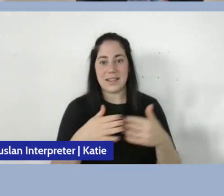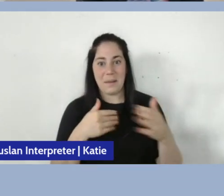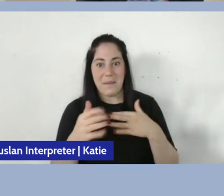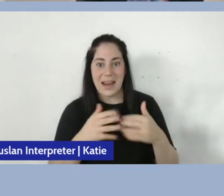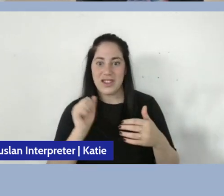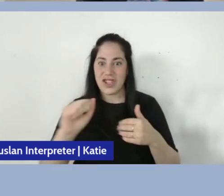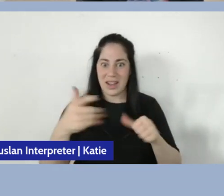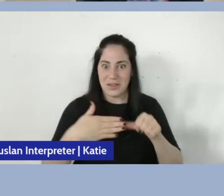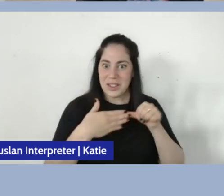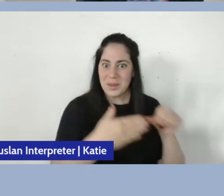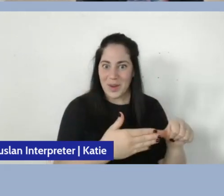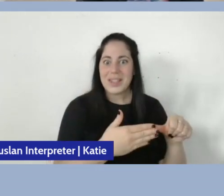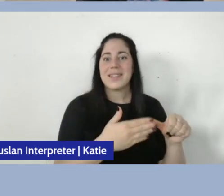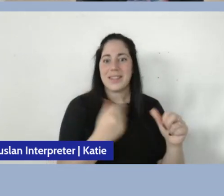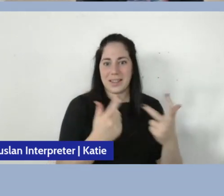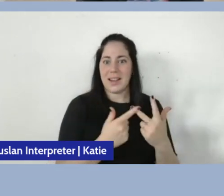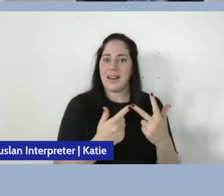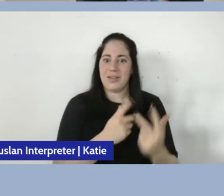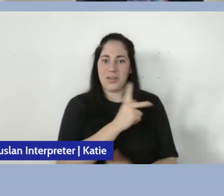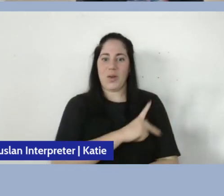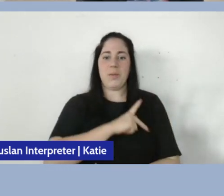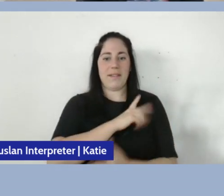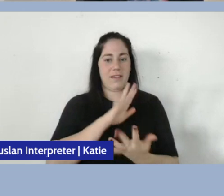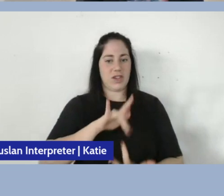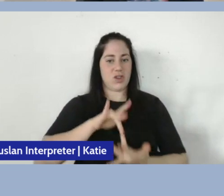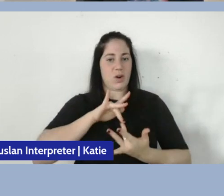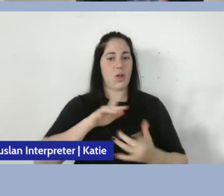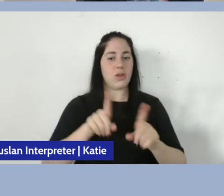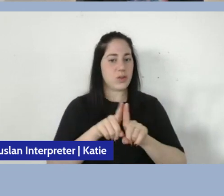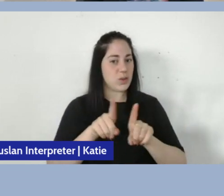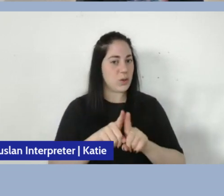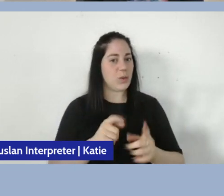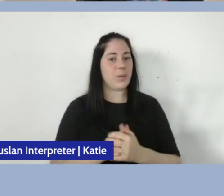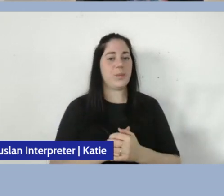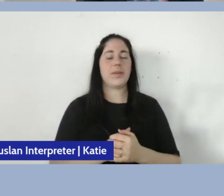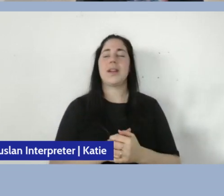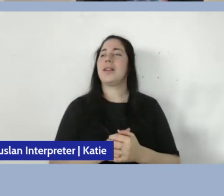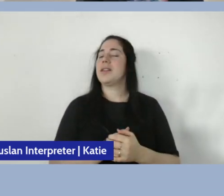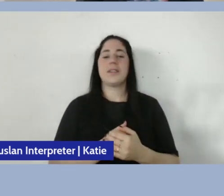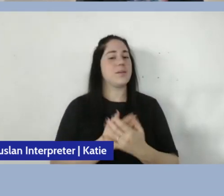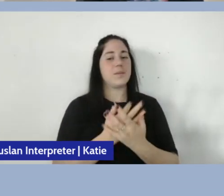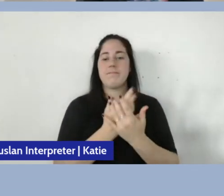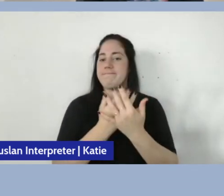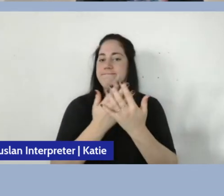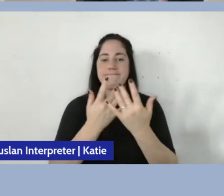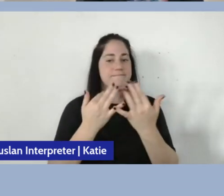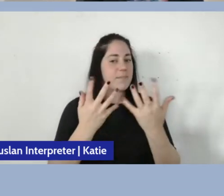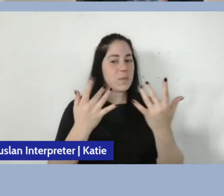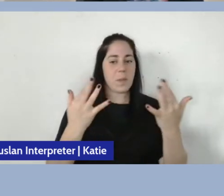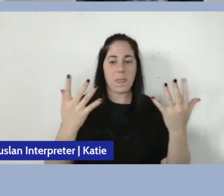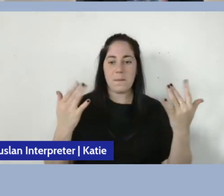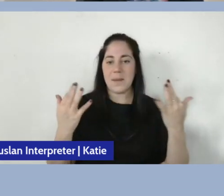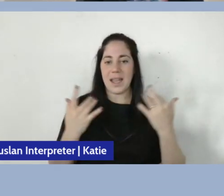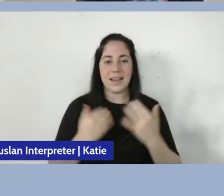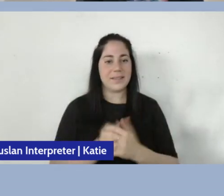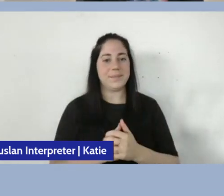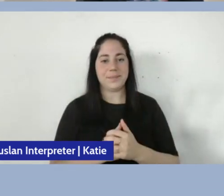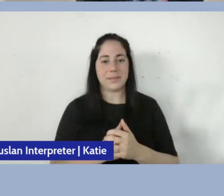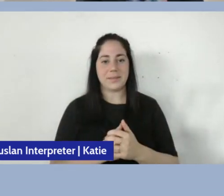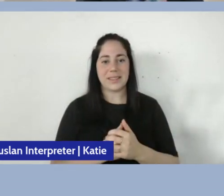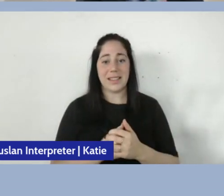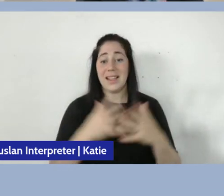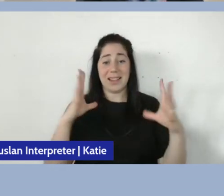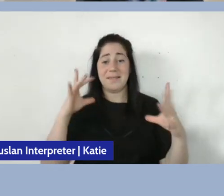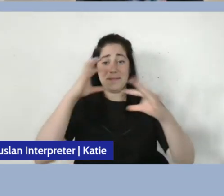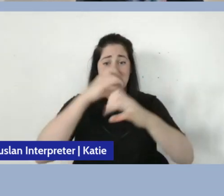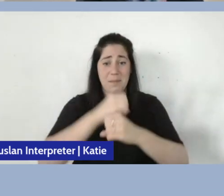also maintaining their own professionalism. So there are a whole number of things. This is just, in brief,